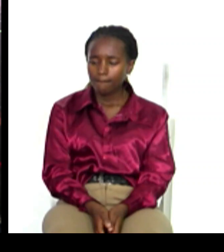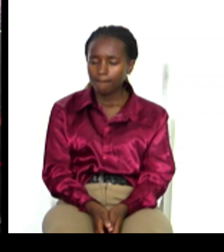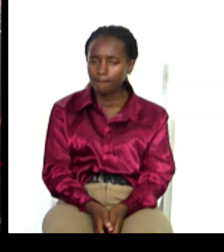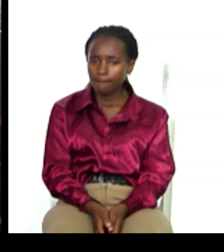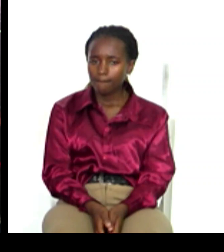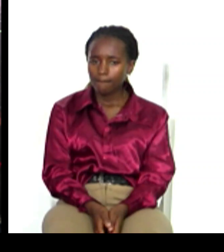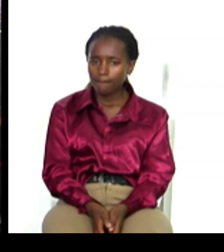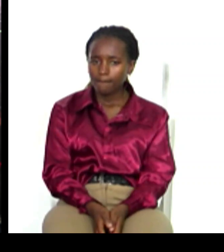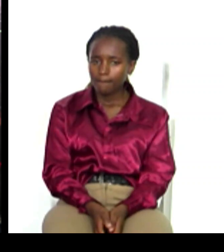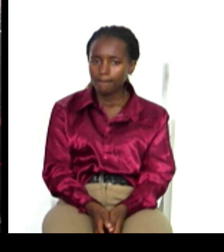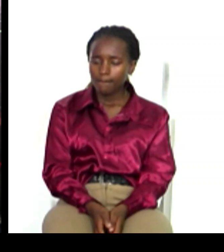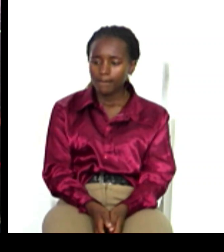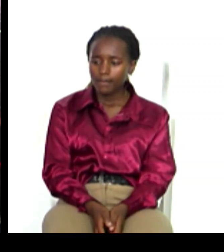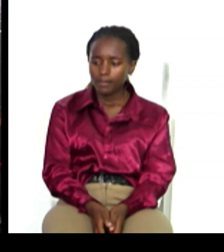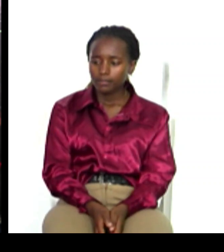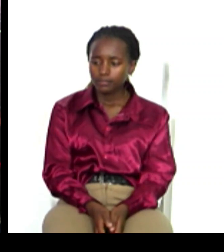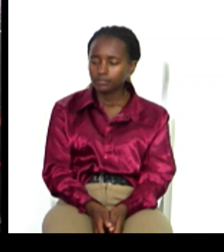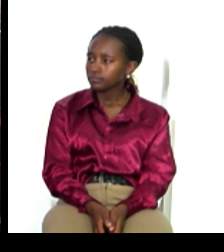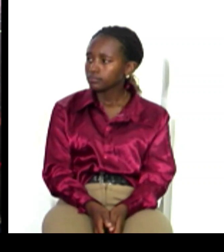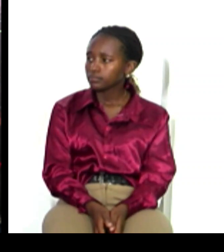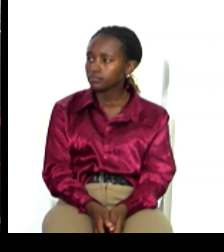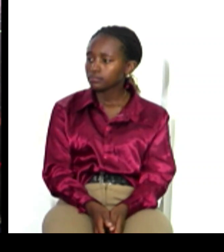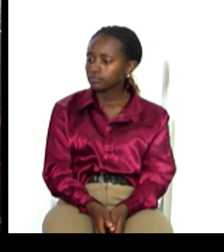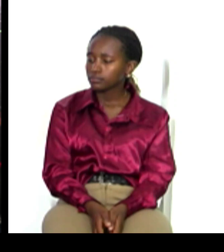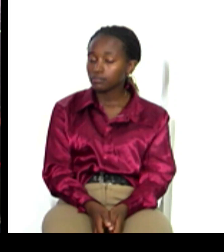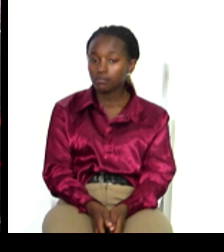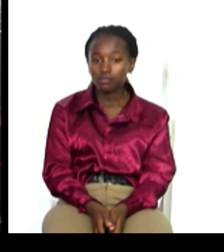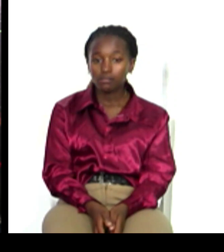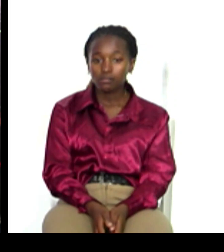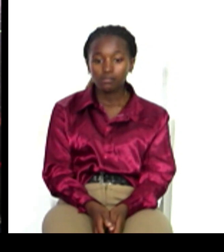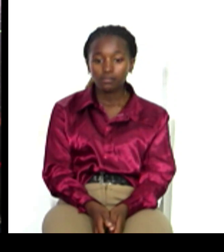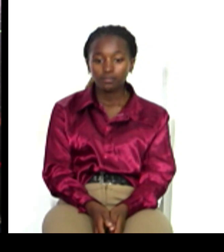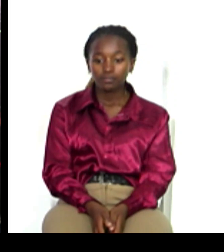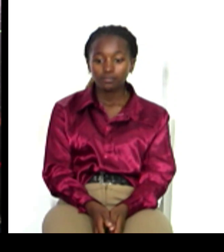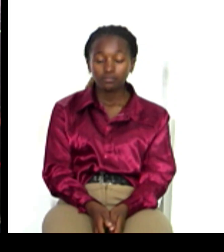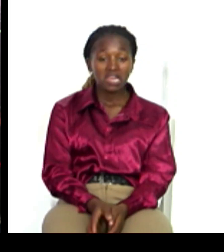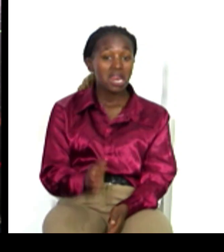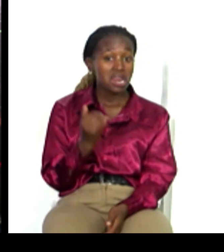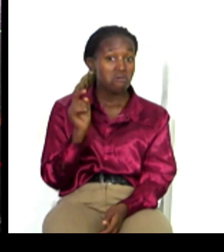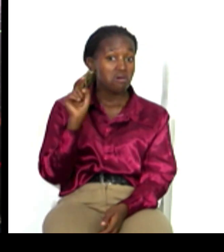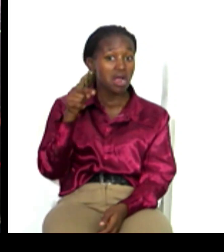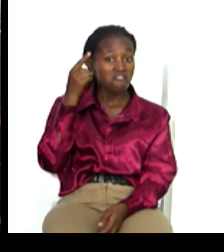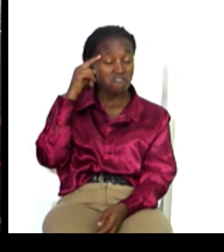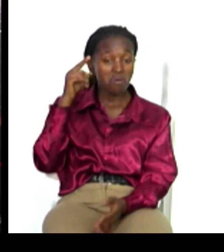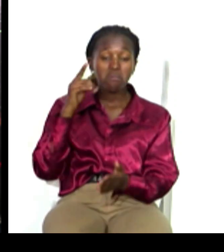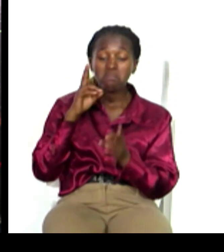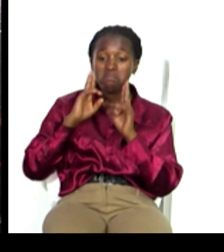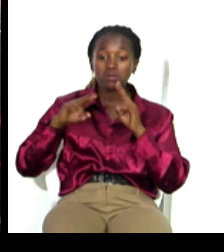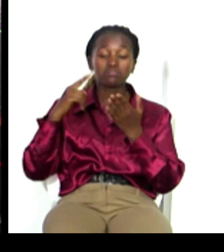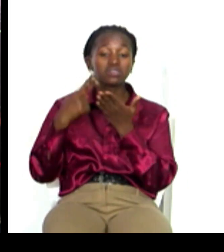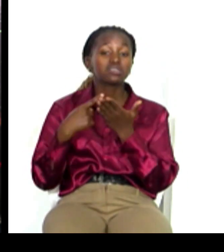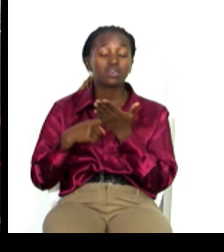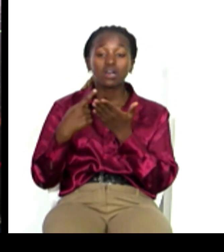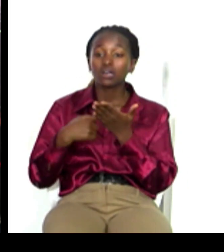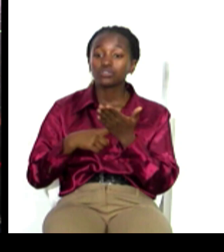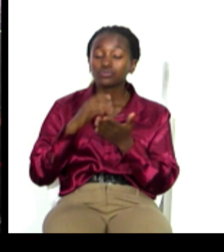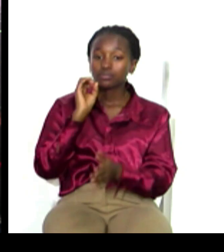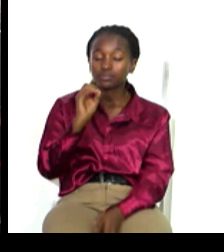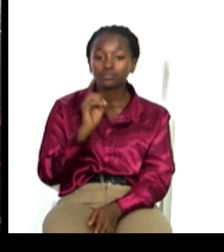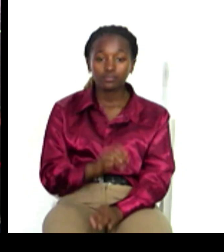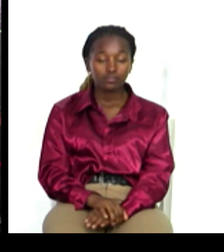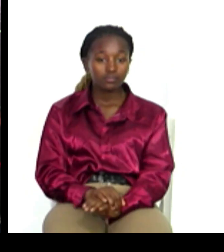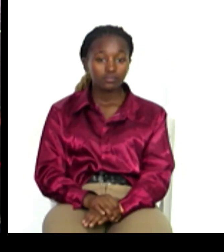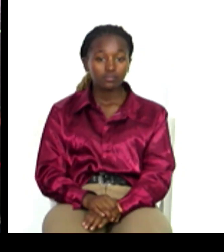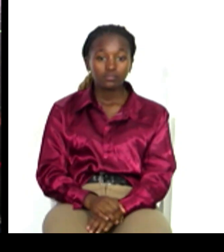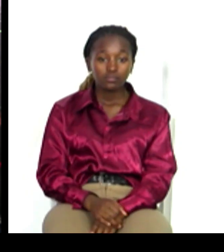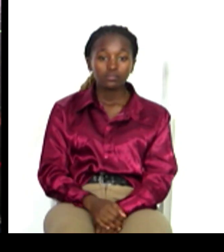about peace. Has he shown So up the by leader this was time? not happy. No, he hasn't shown up. He has never even shown up. Even